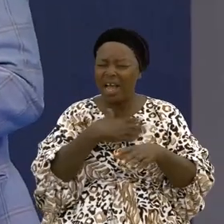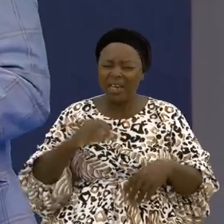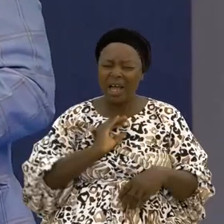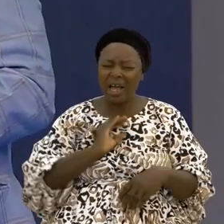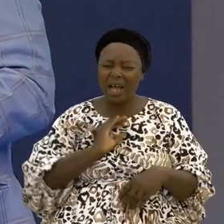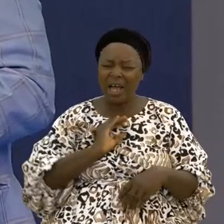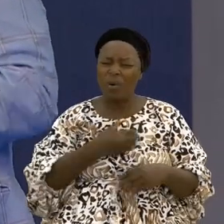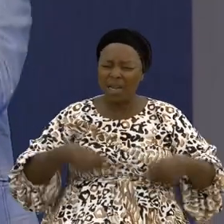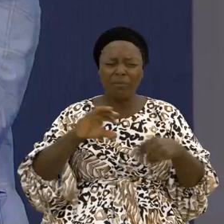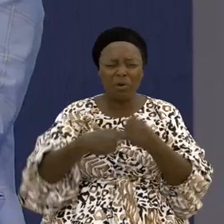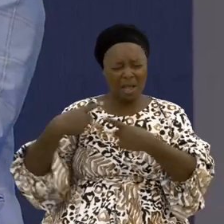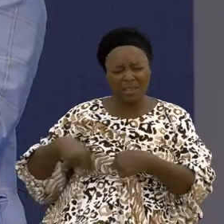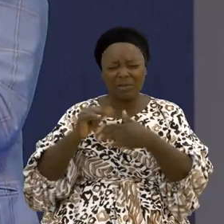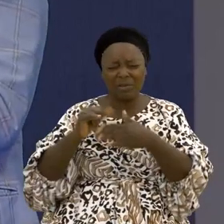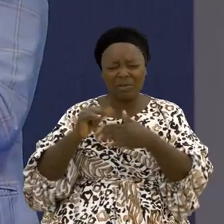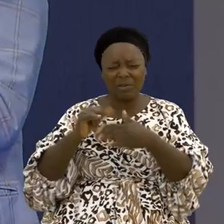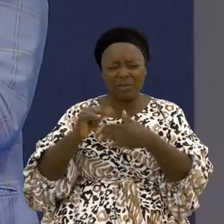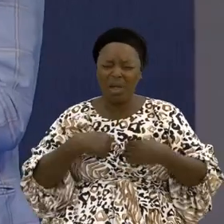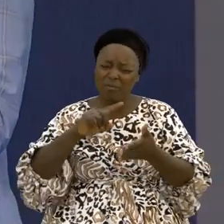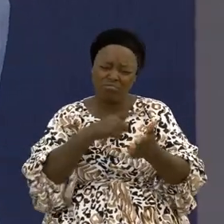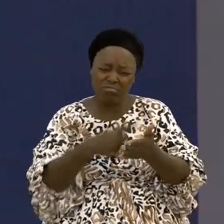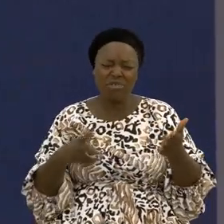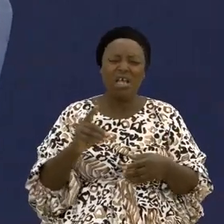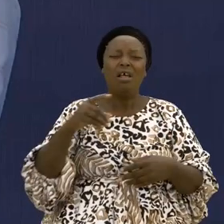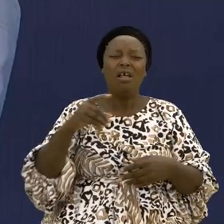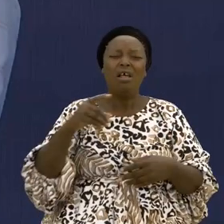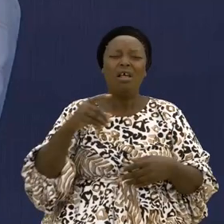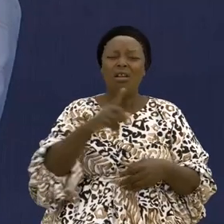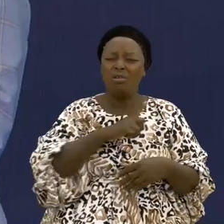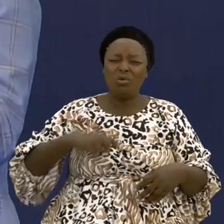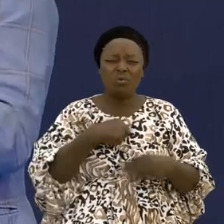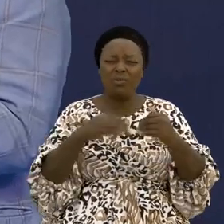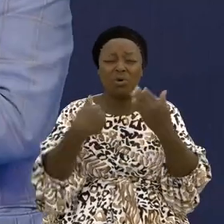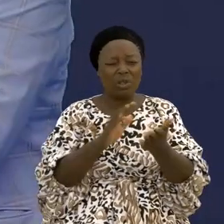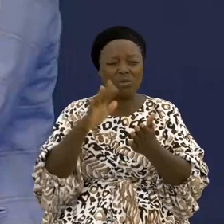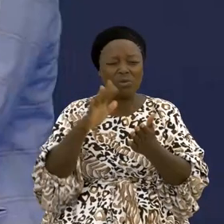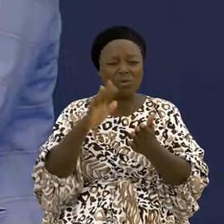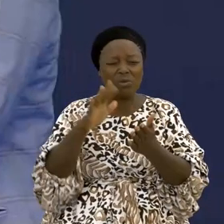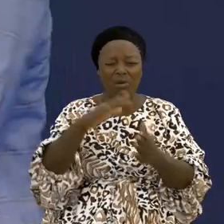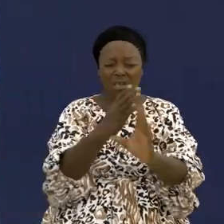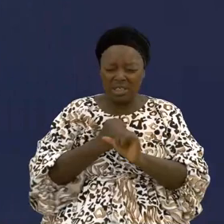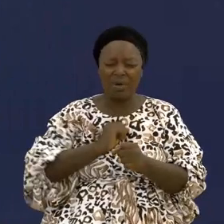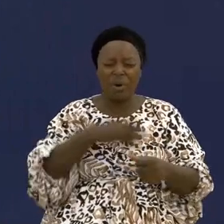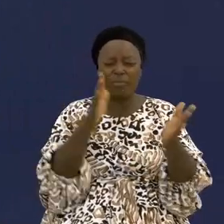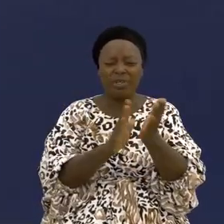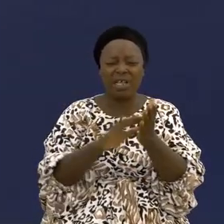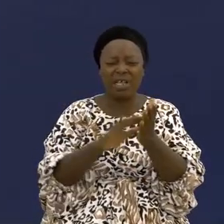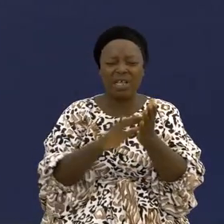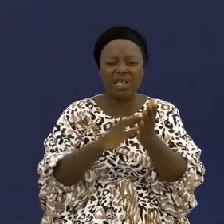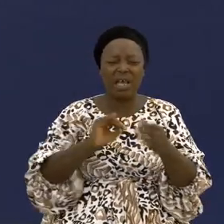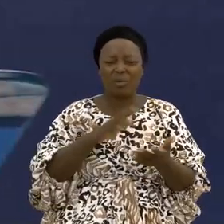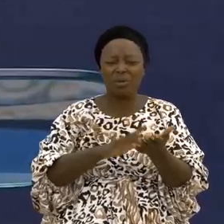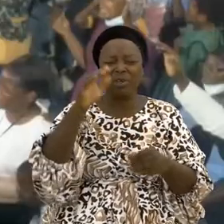broken hearts that you have mended. We give you all the glory. Receive our praise, receive our glory